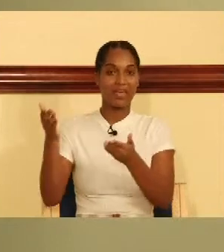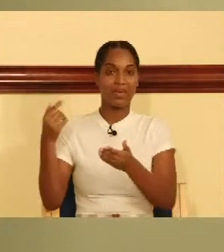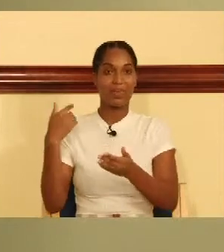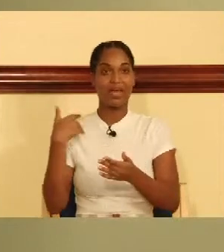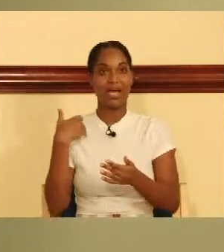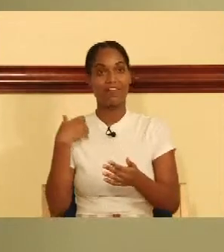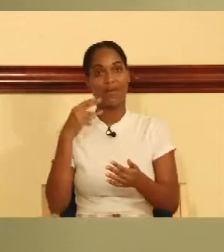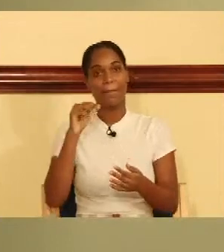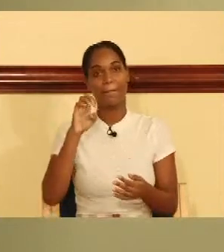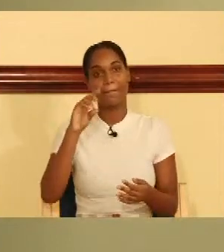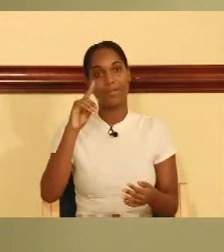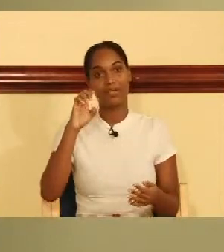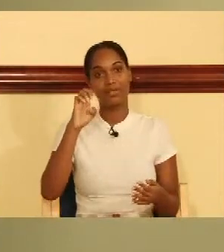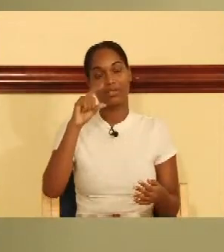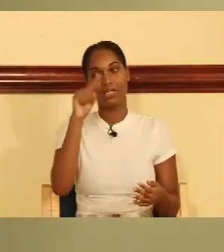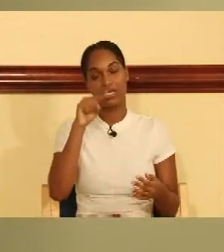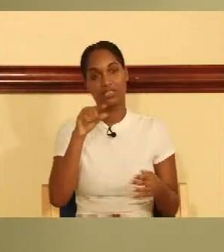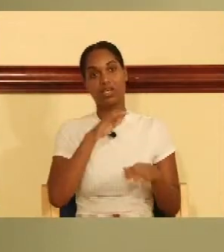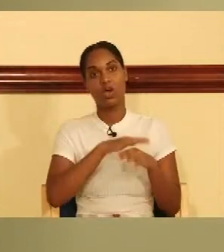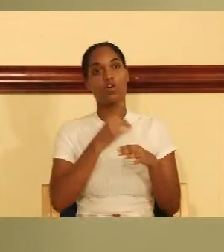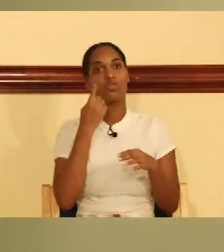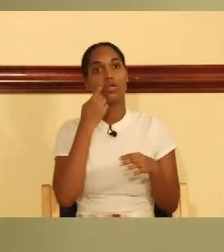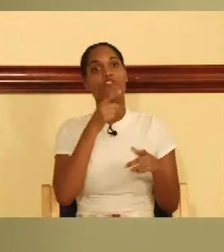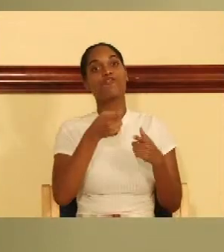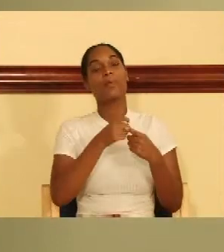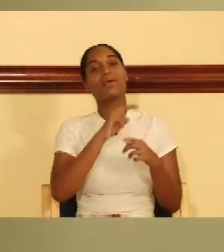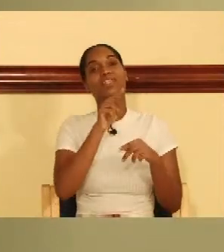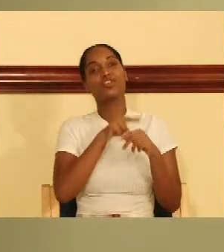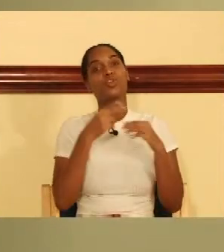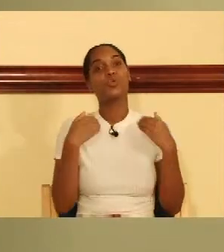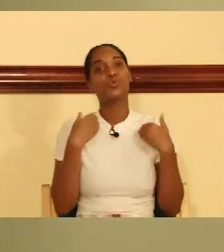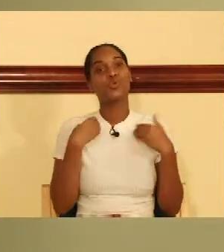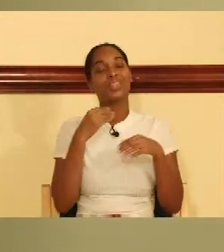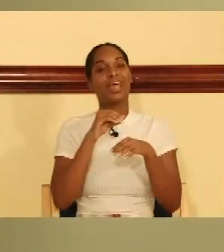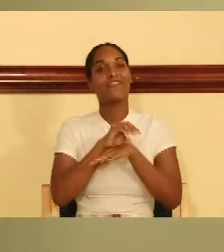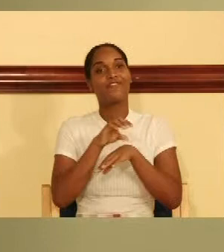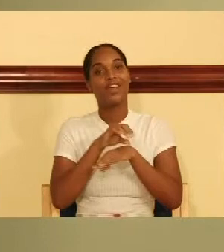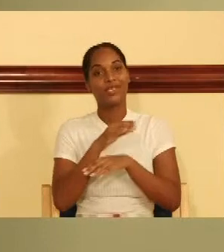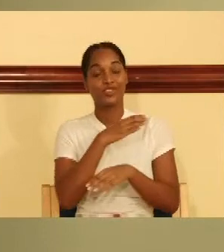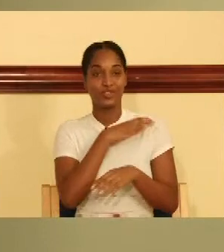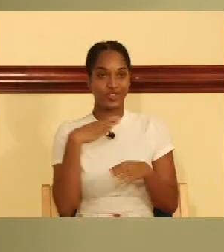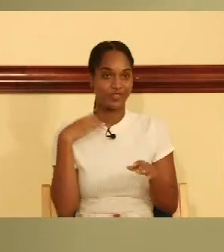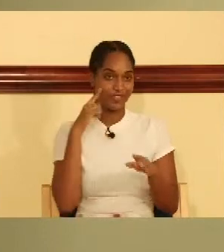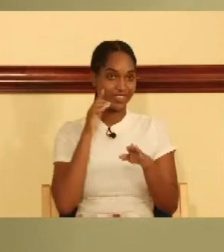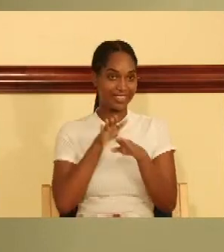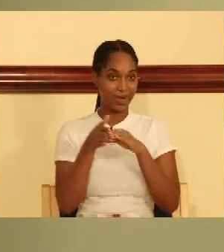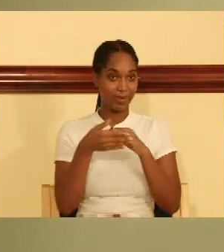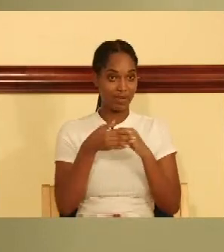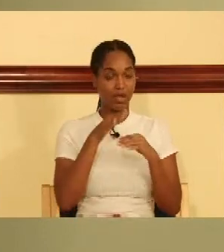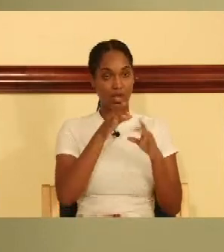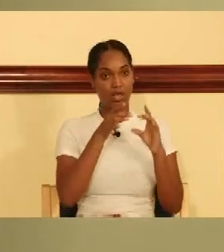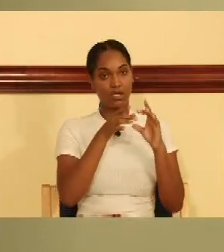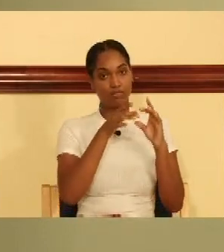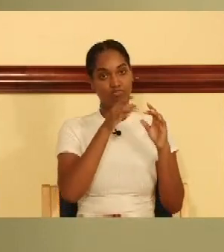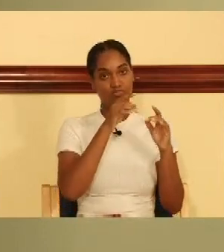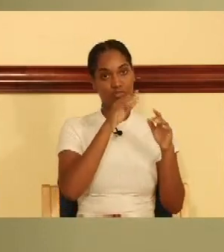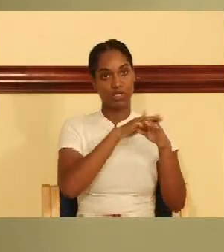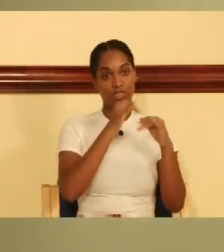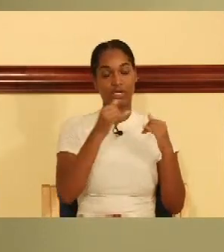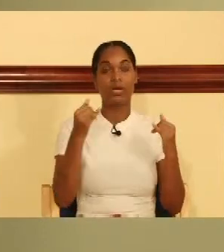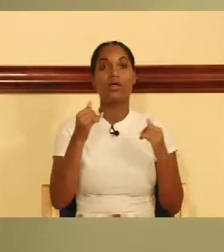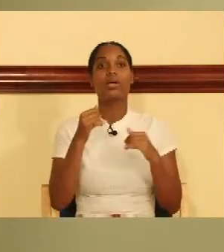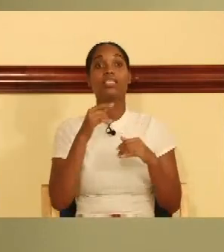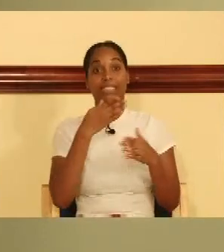Mendez on earlier. She is from the National Youth Advisory Council of Jamaica. She joined us via Zoom. Dr. Sharon Anderson Morgan,